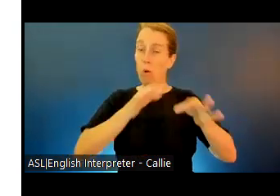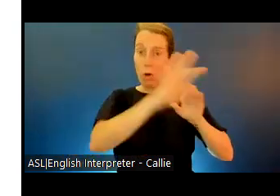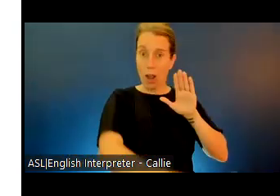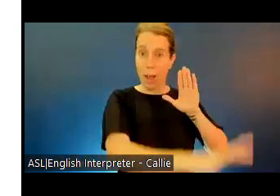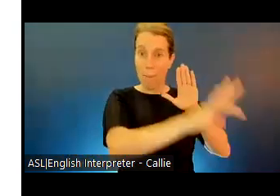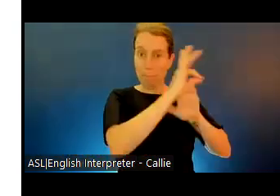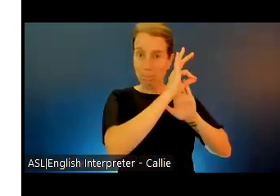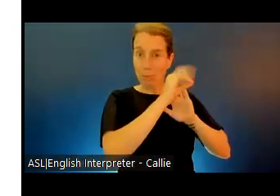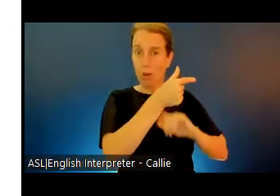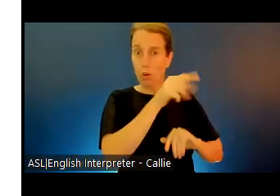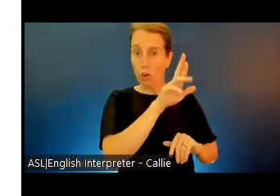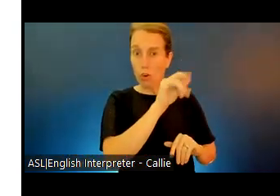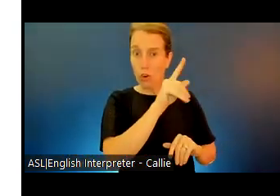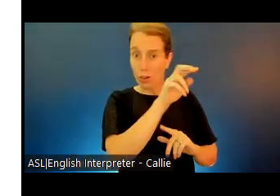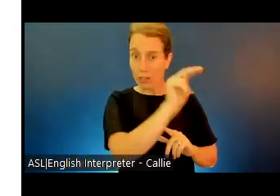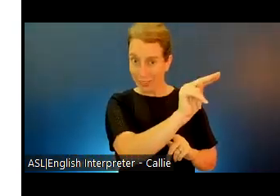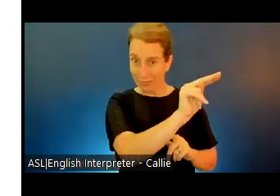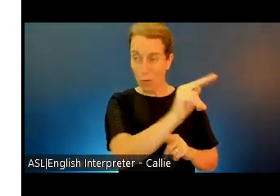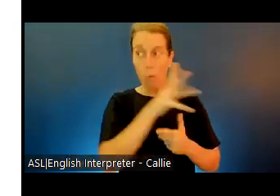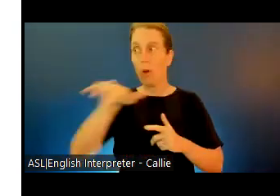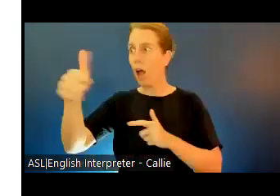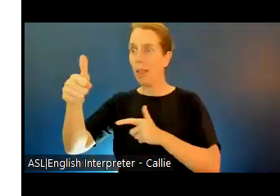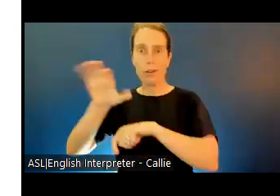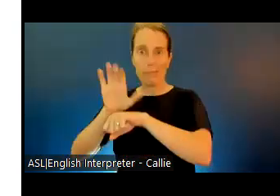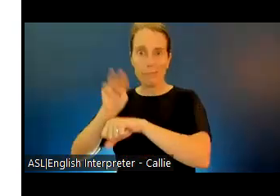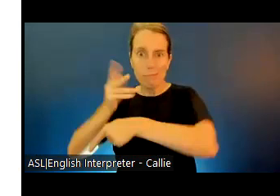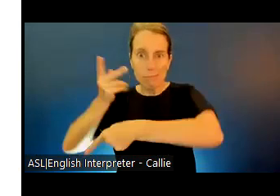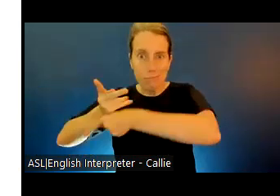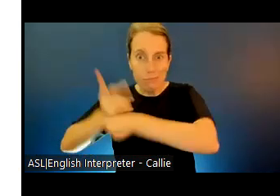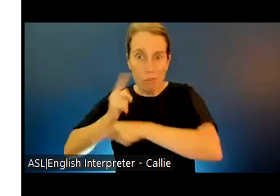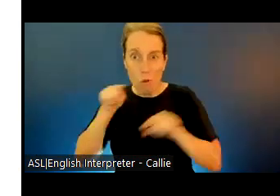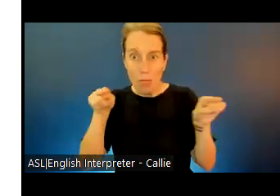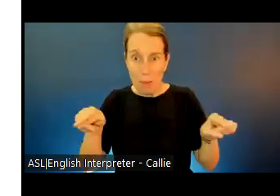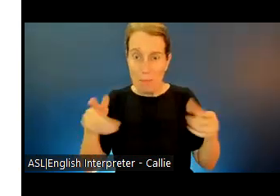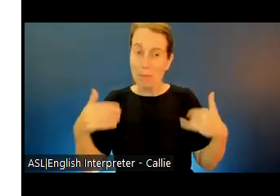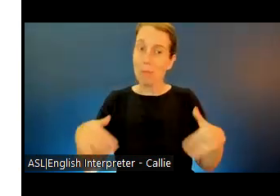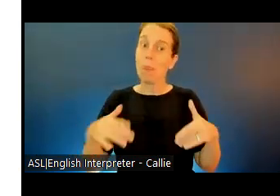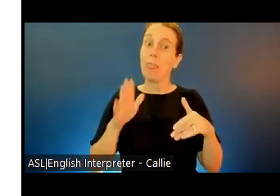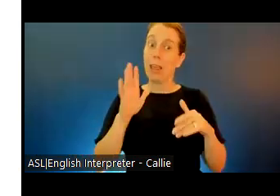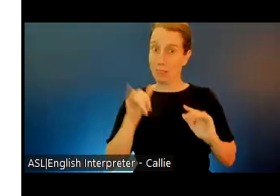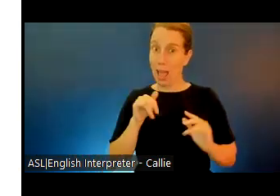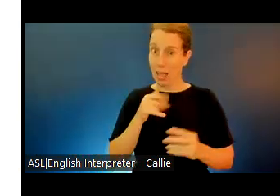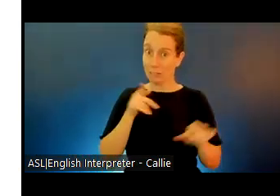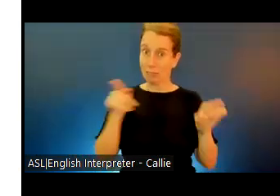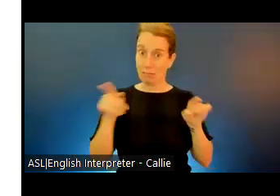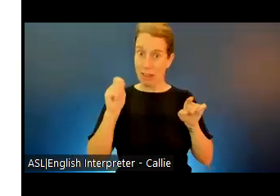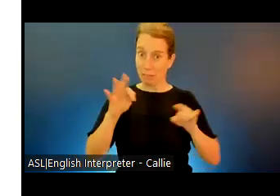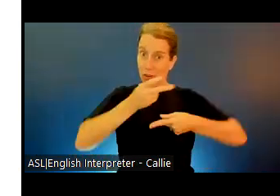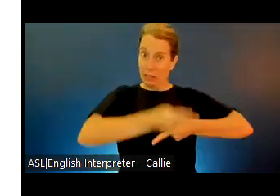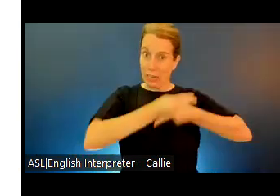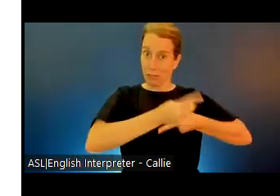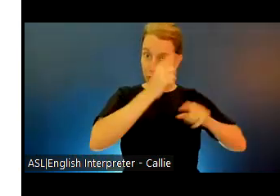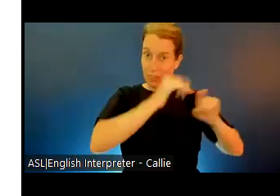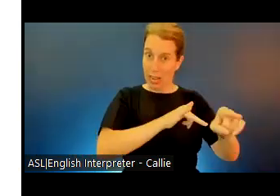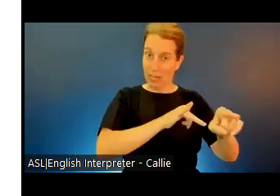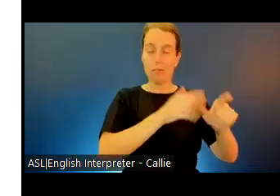cases, caregivers and guardians uphold the dignity and wishes of the person they are caring for.